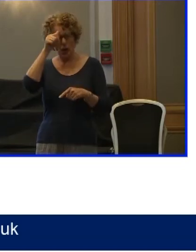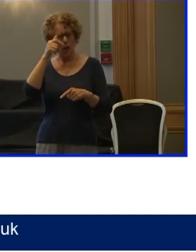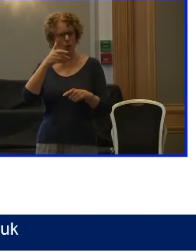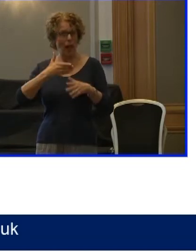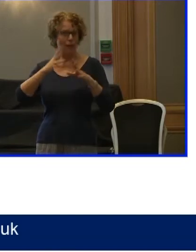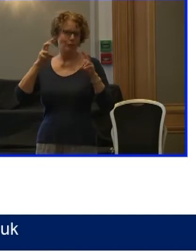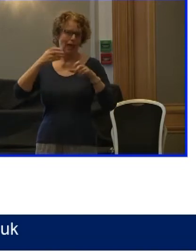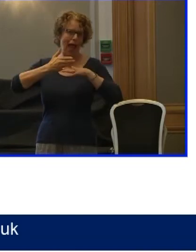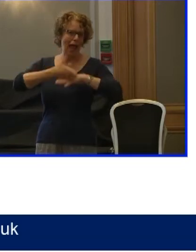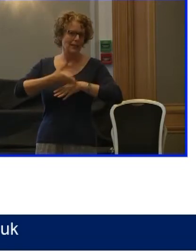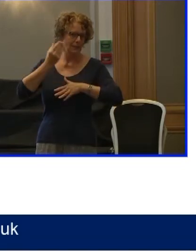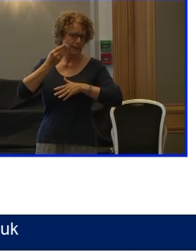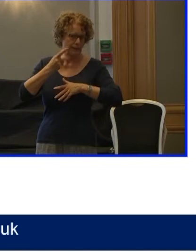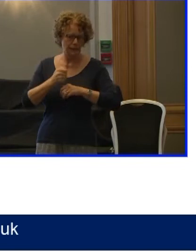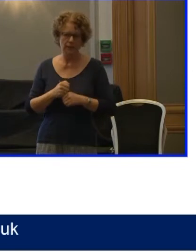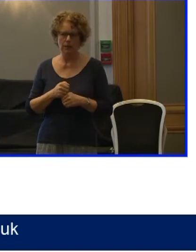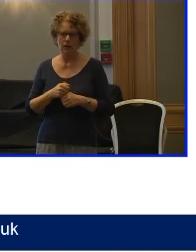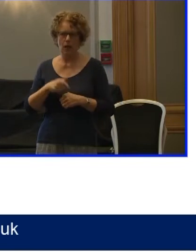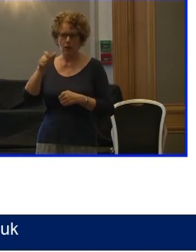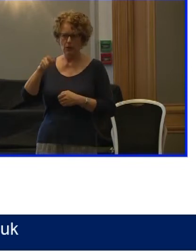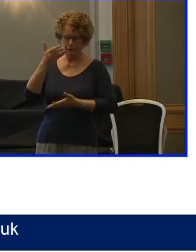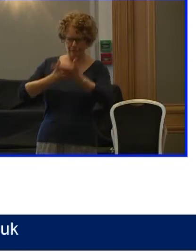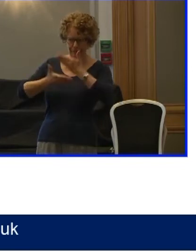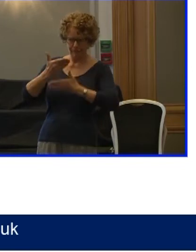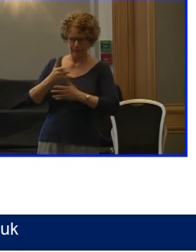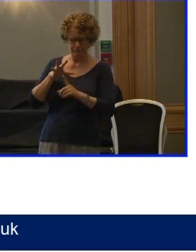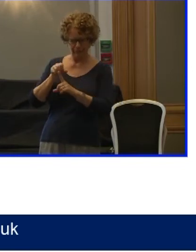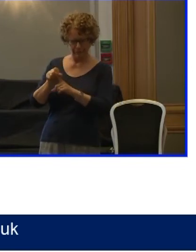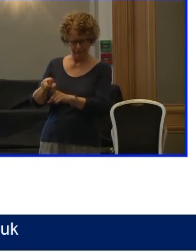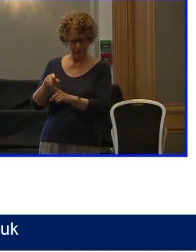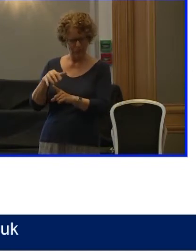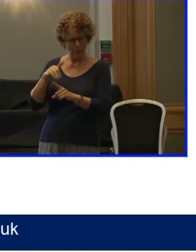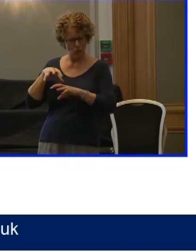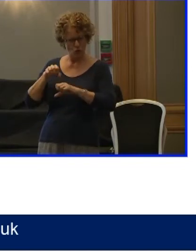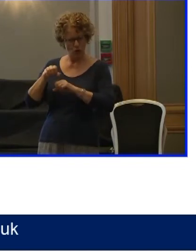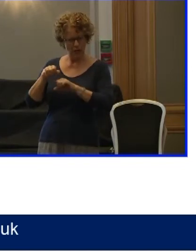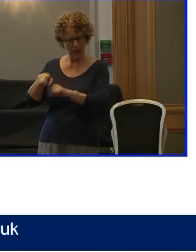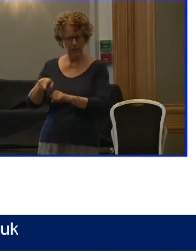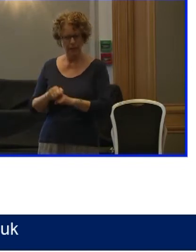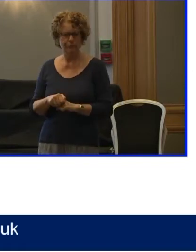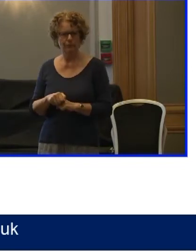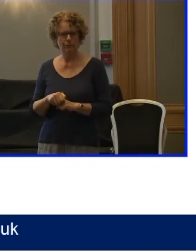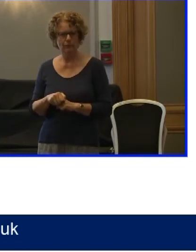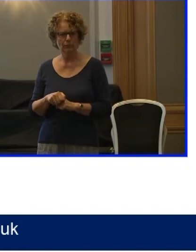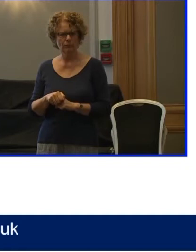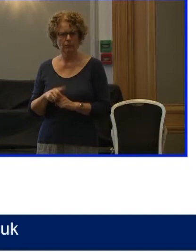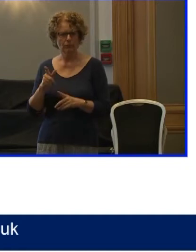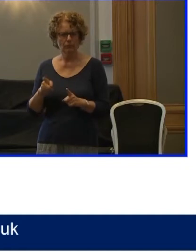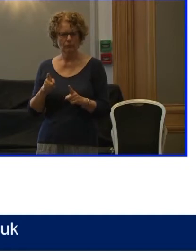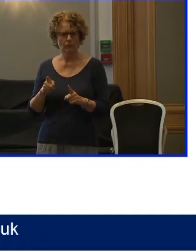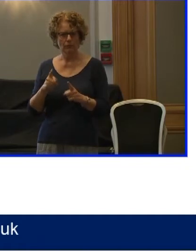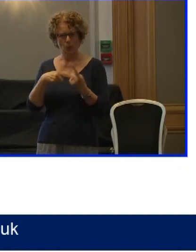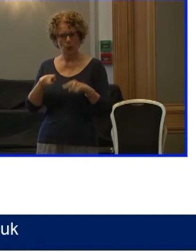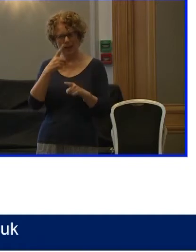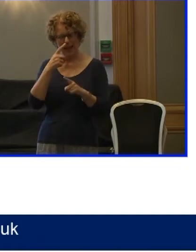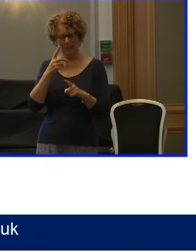do hear that and somebody is starting to make sounds that they may be struggling with some aspect of their condition or living, this is where